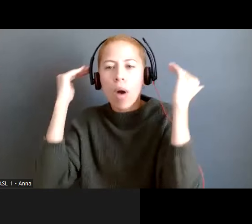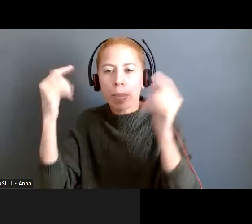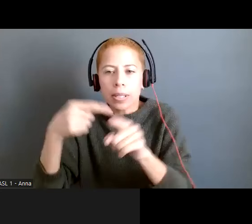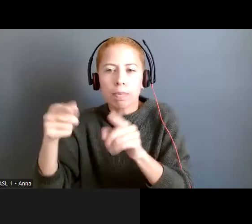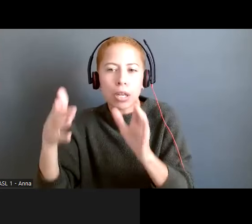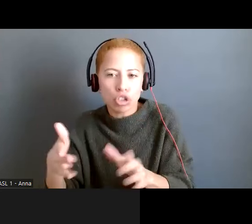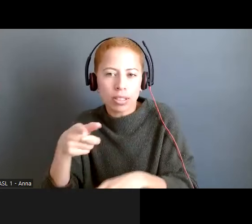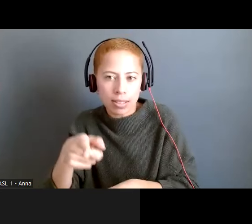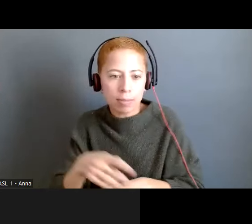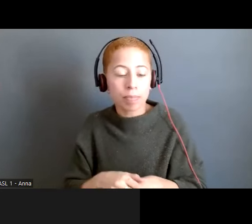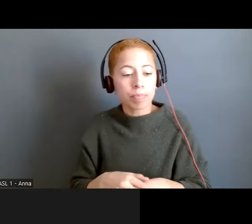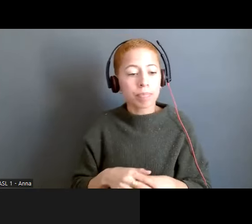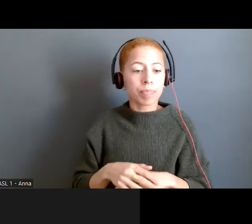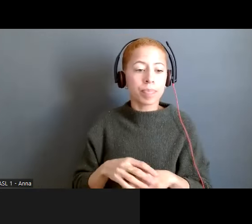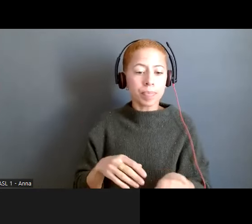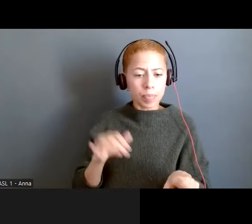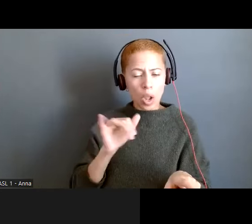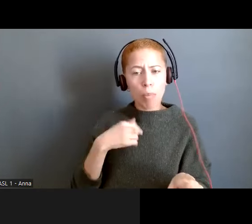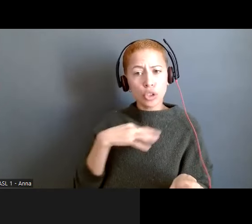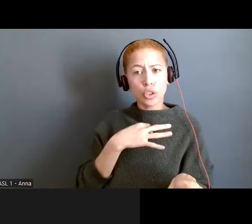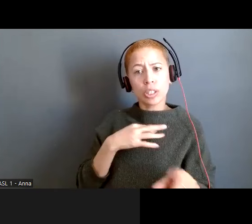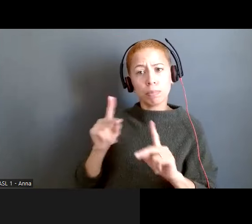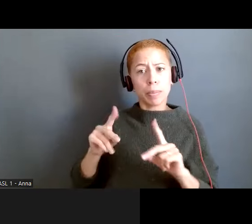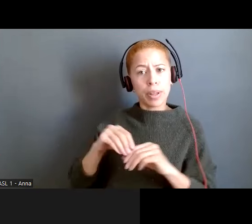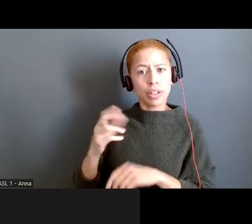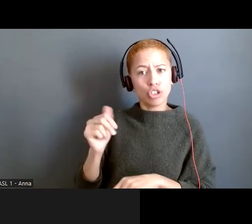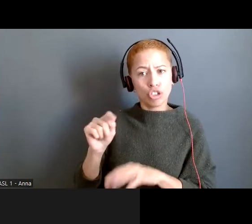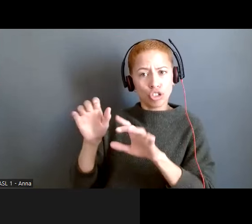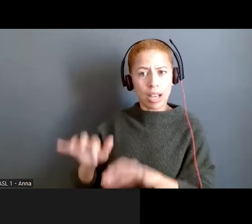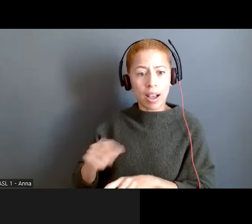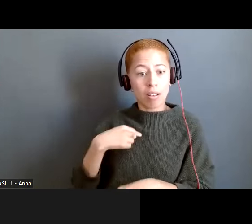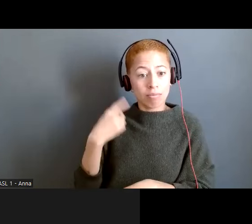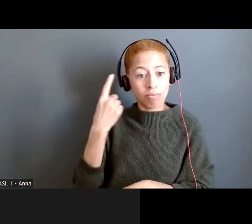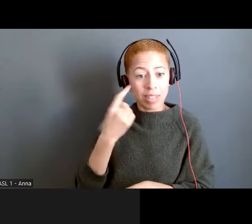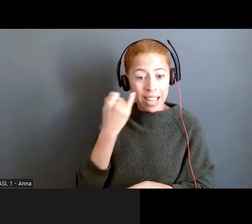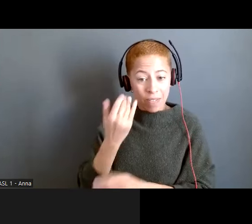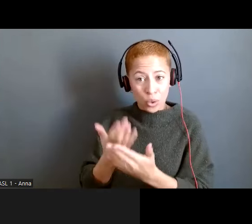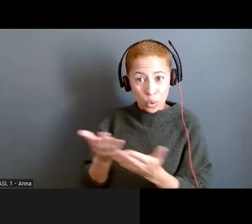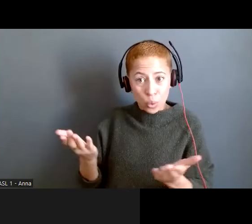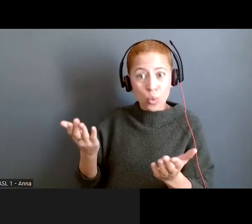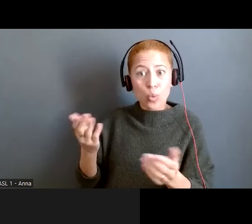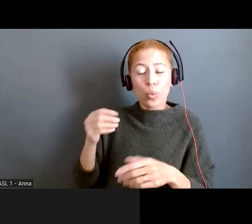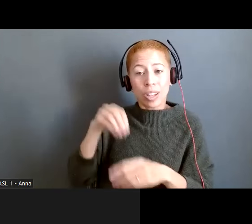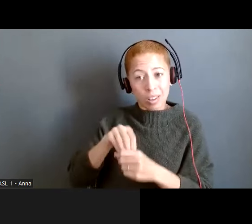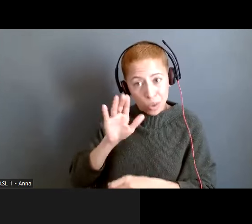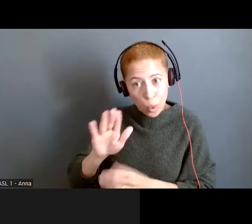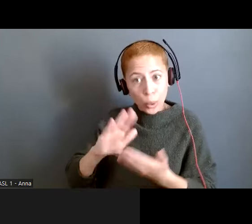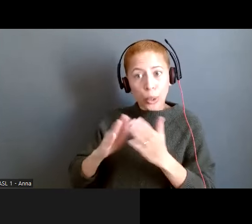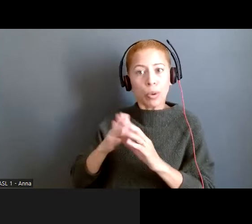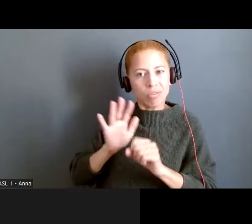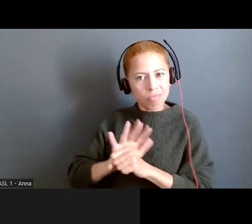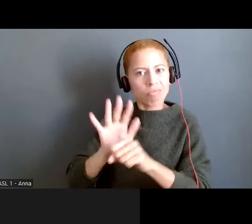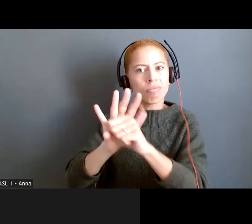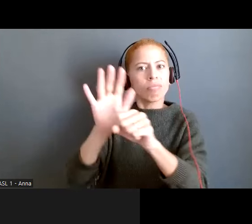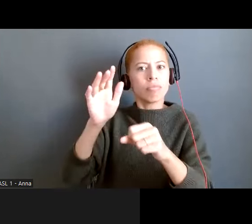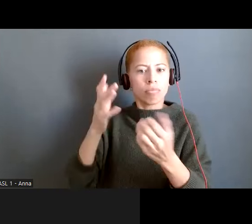done any outreach in their communities to and advocating for their own community around addressing this. If people want to share that,